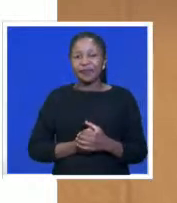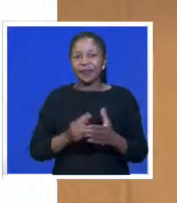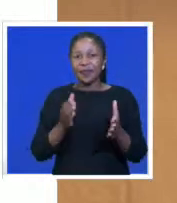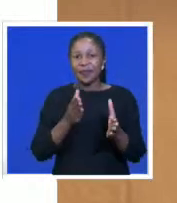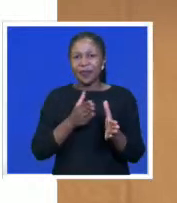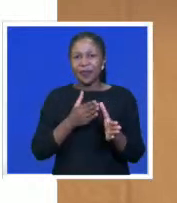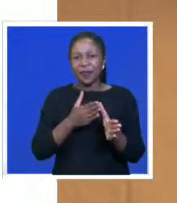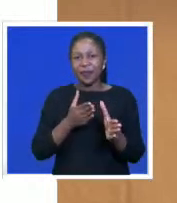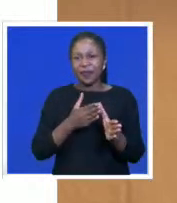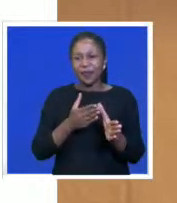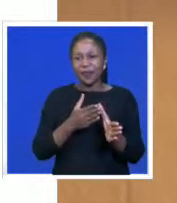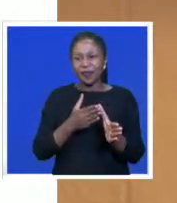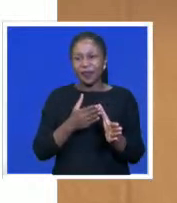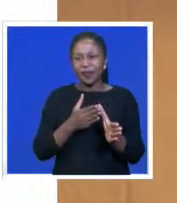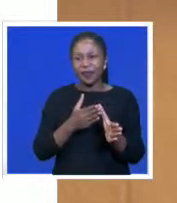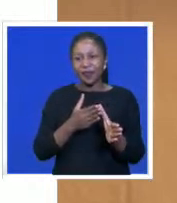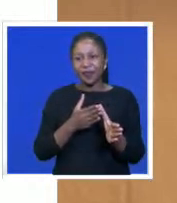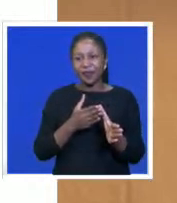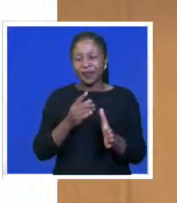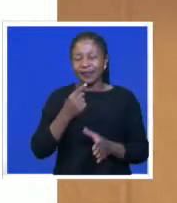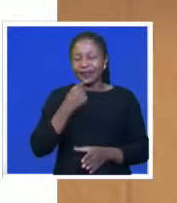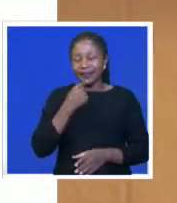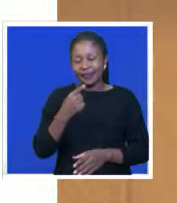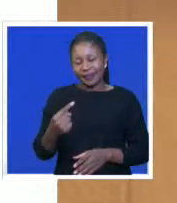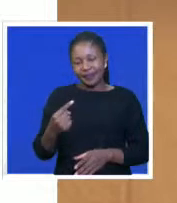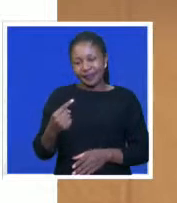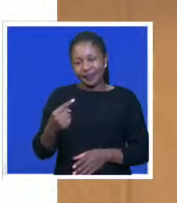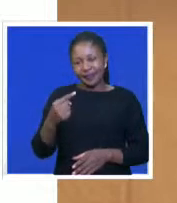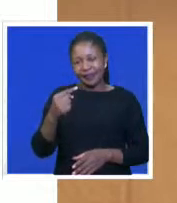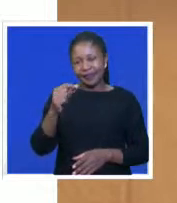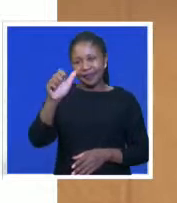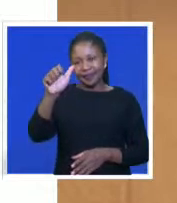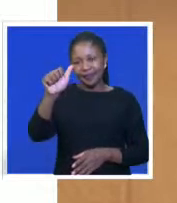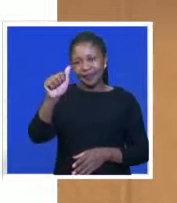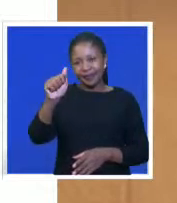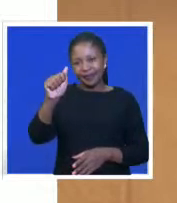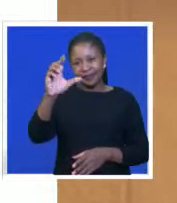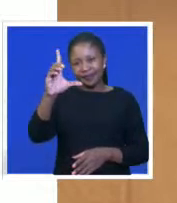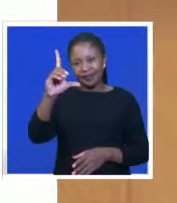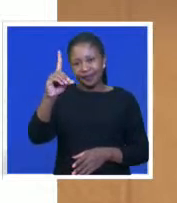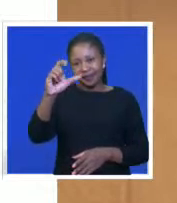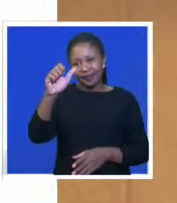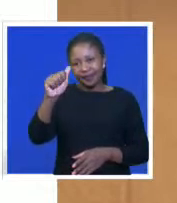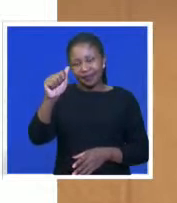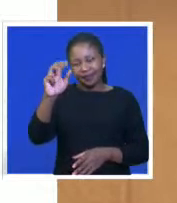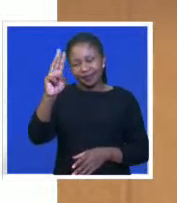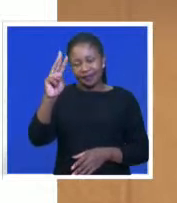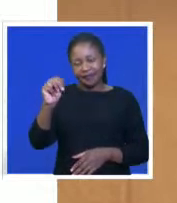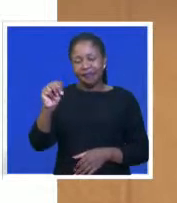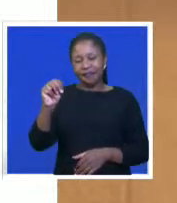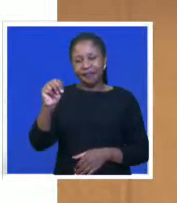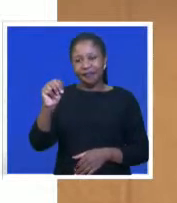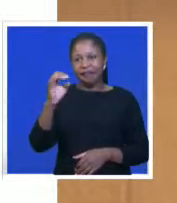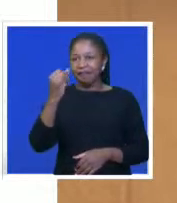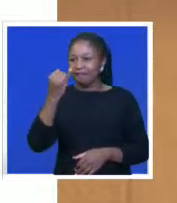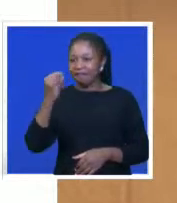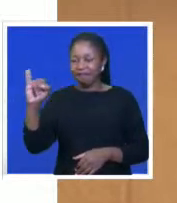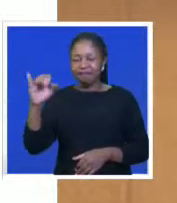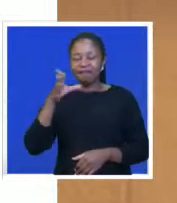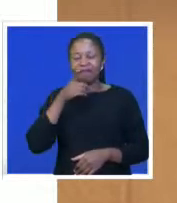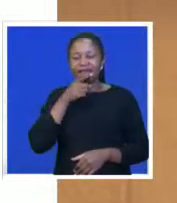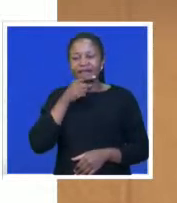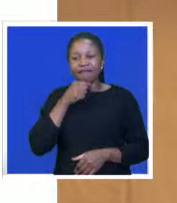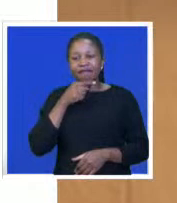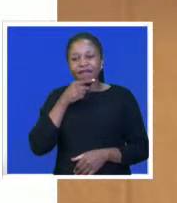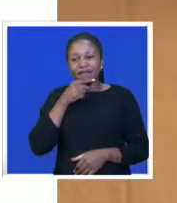have. The first man was Adam. Very good. Question number 2